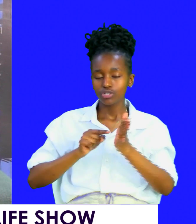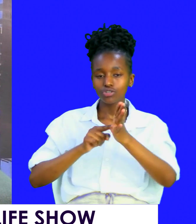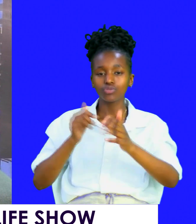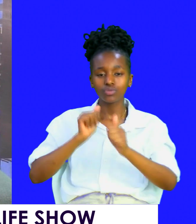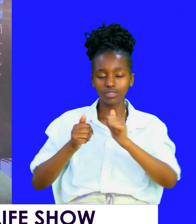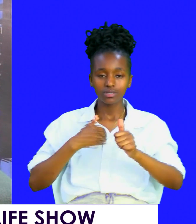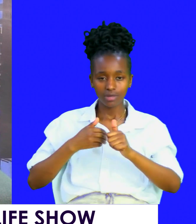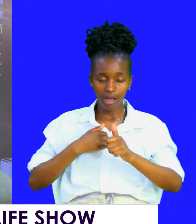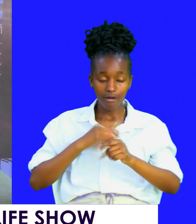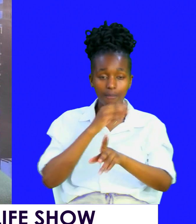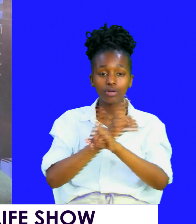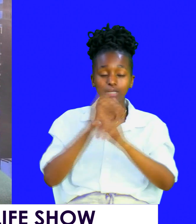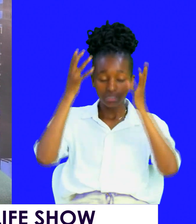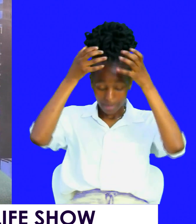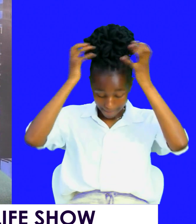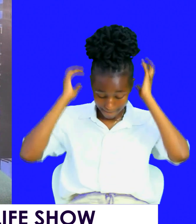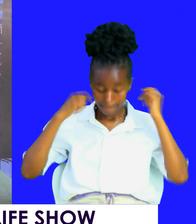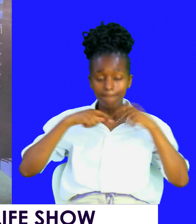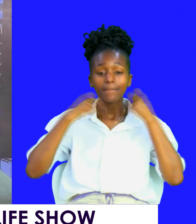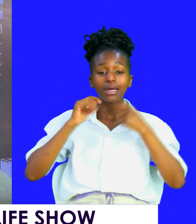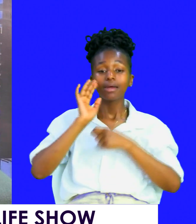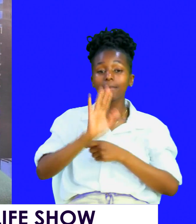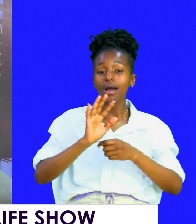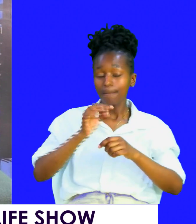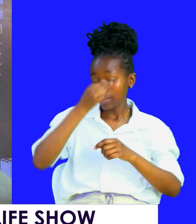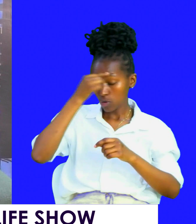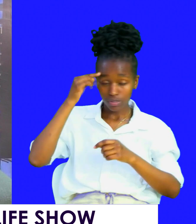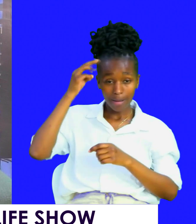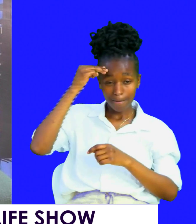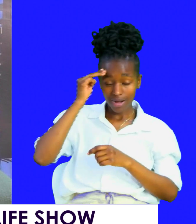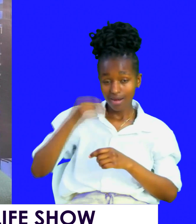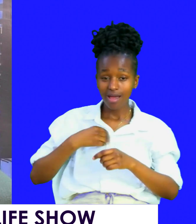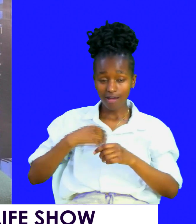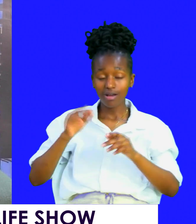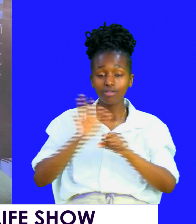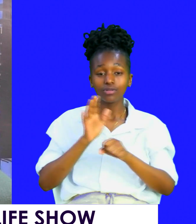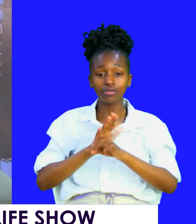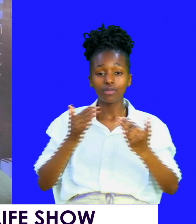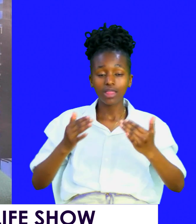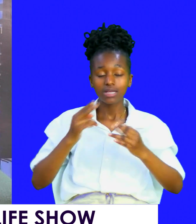It is in your brains that potency lies. See you after the break.